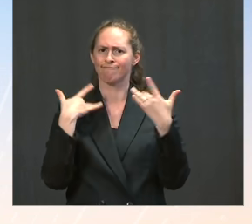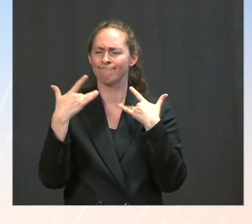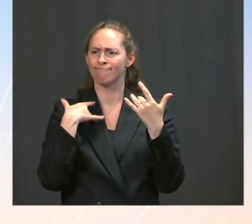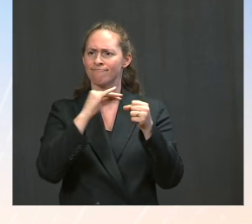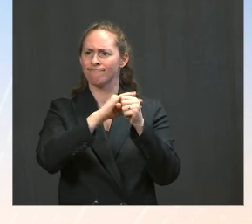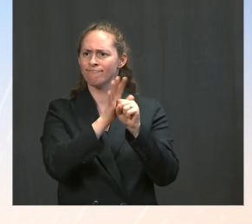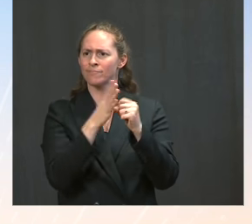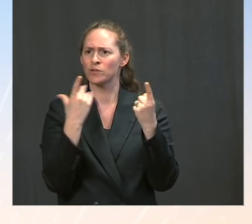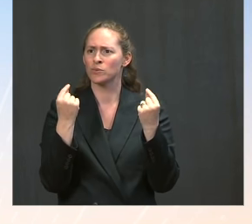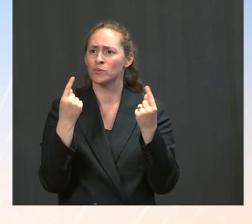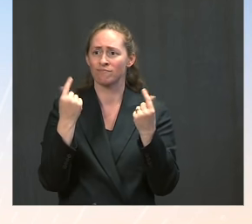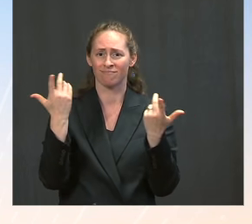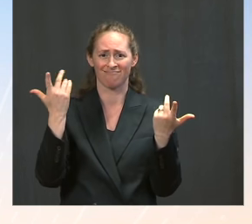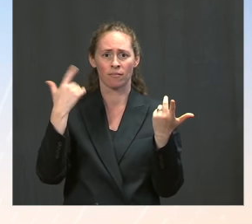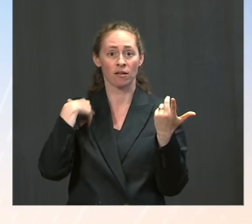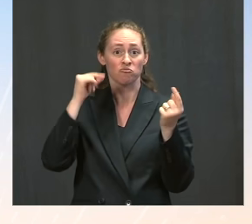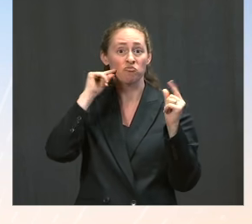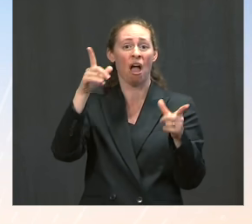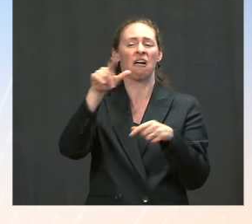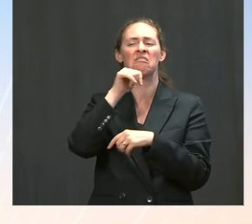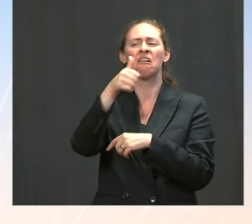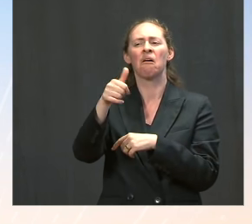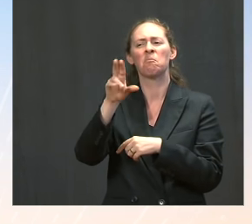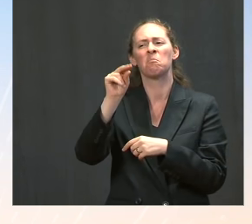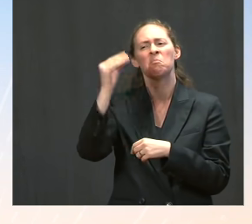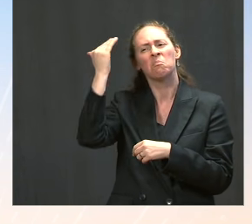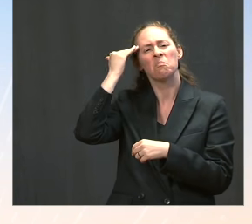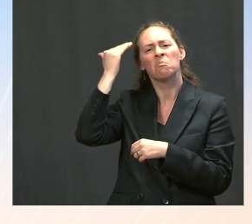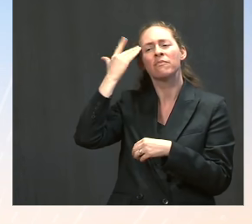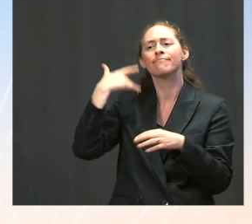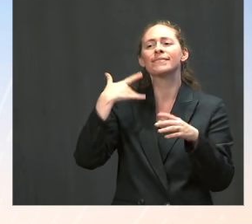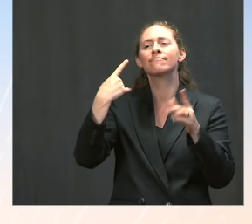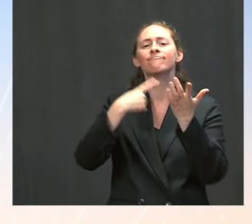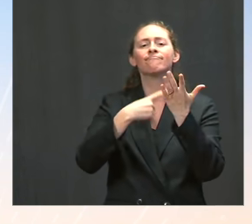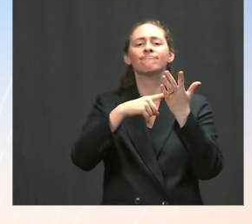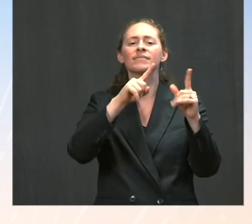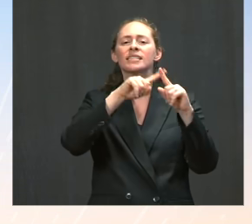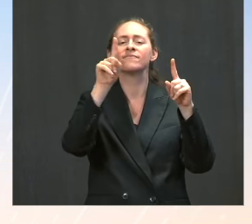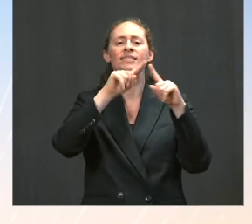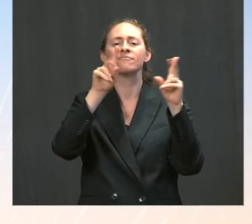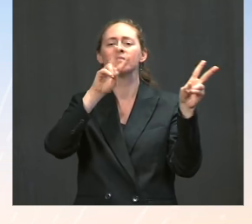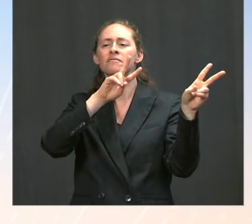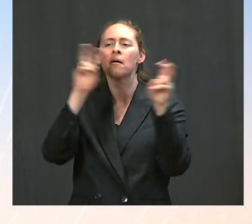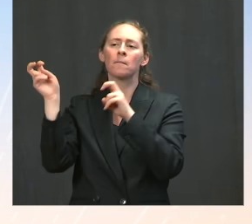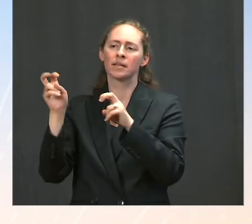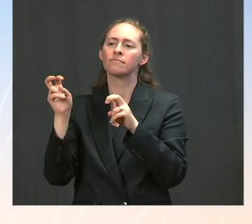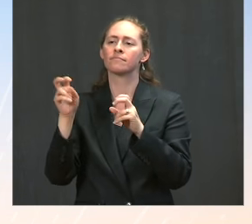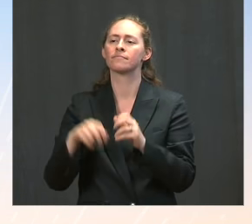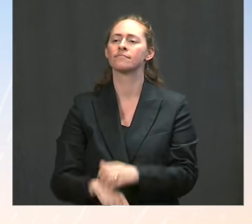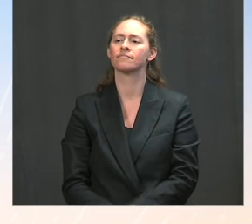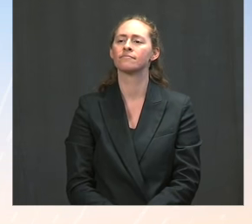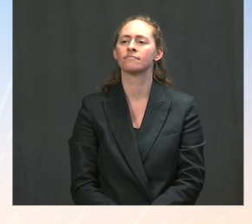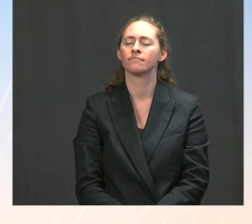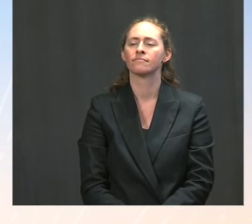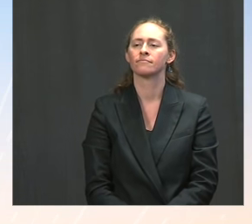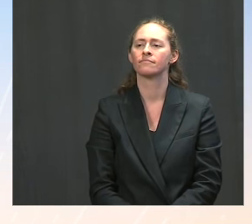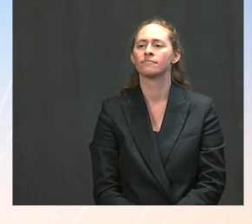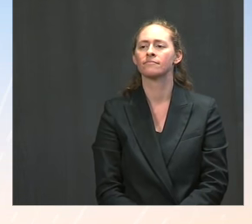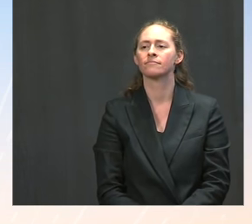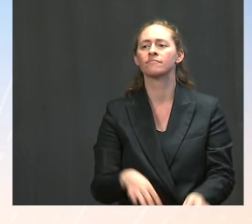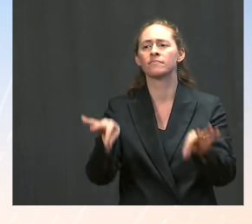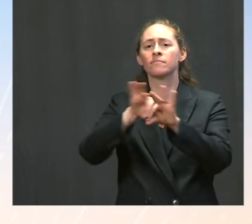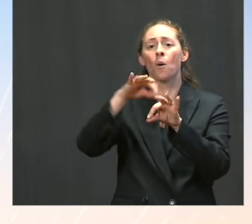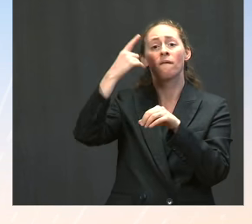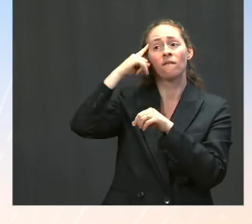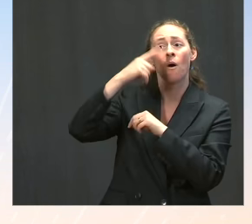anyone. Those conversations cover a range of topics. But I think the most important thing for the public is that there hasn't been a decision made. It will always